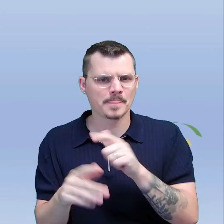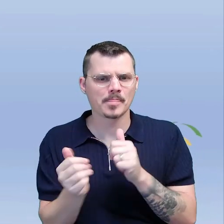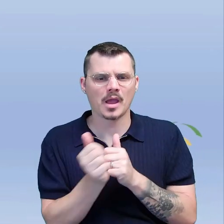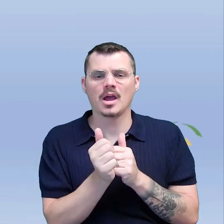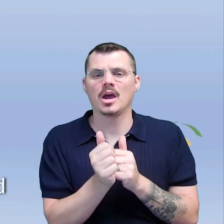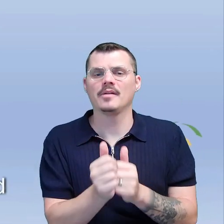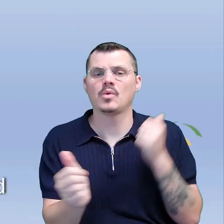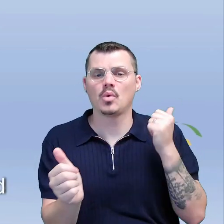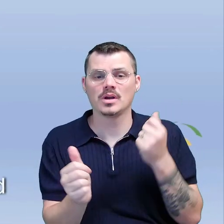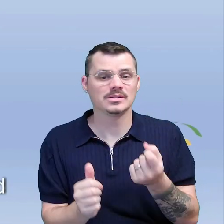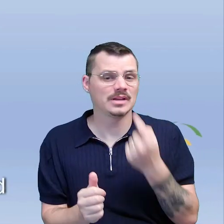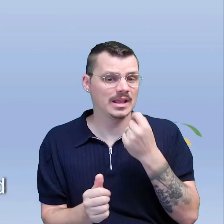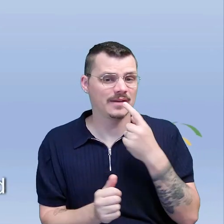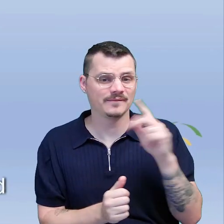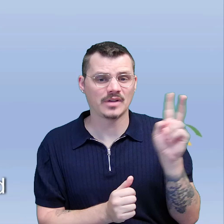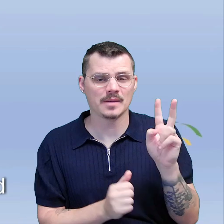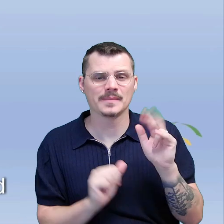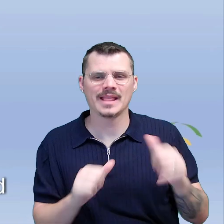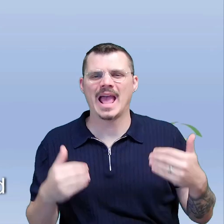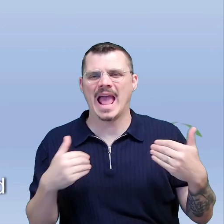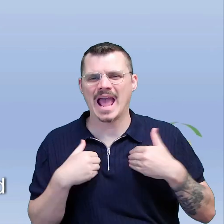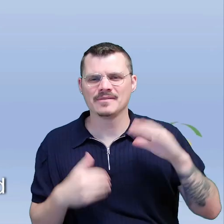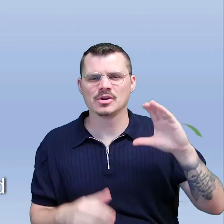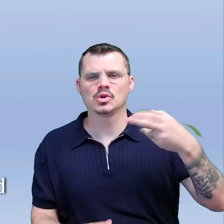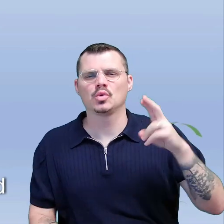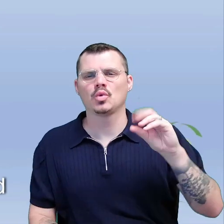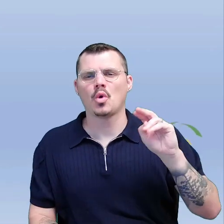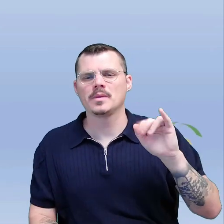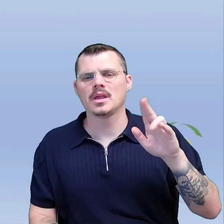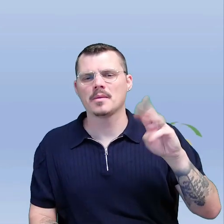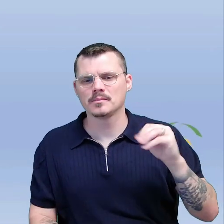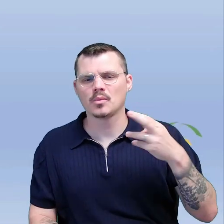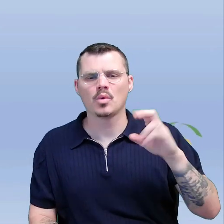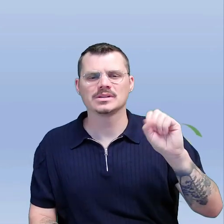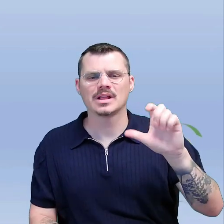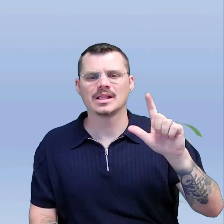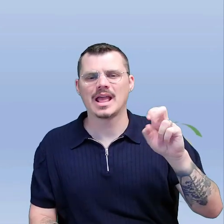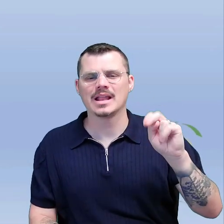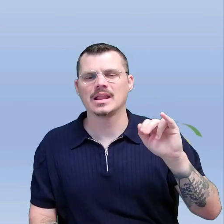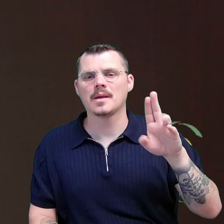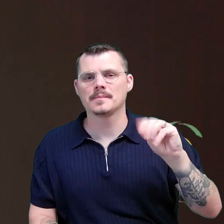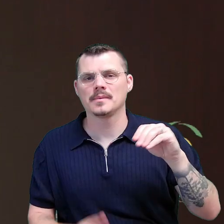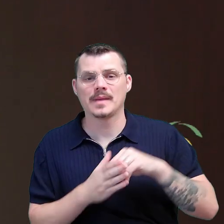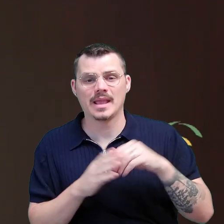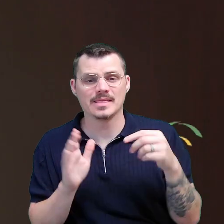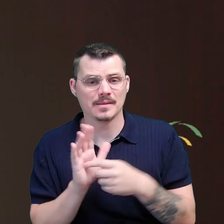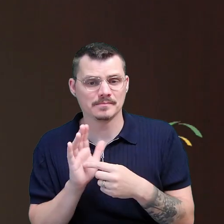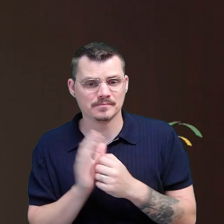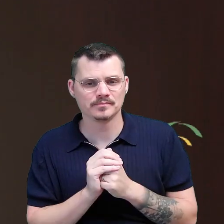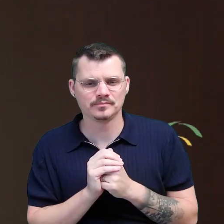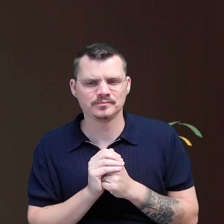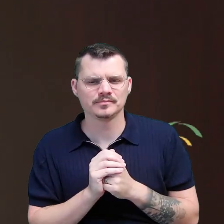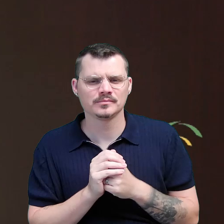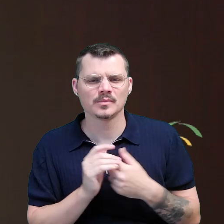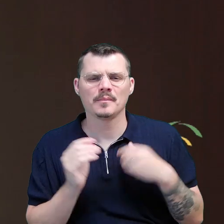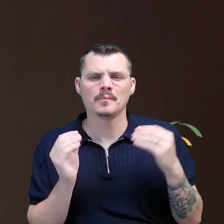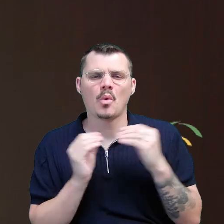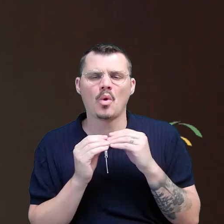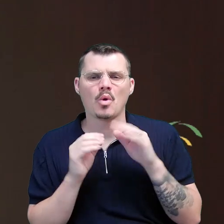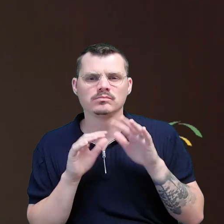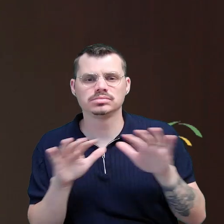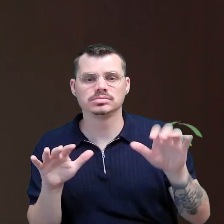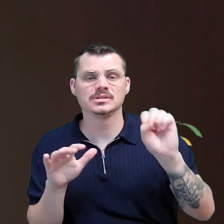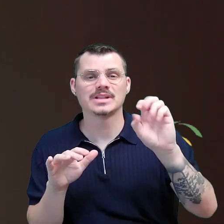avoid taking vitamins that have chromium and selenium in them. We end up with waves